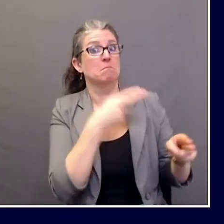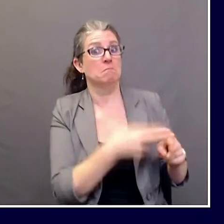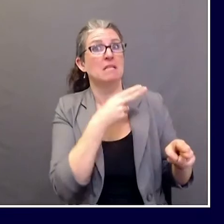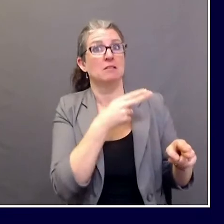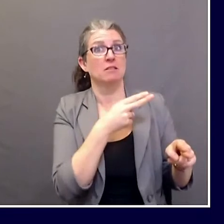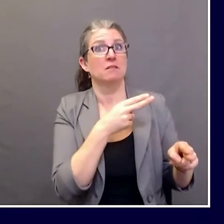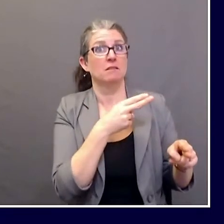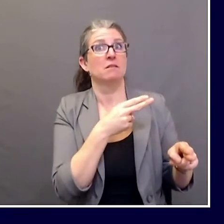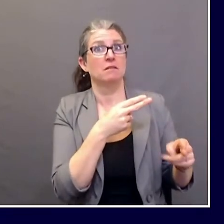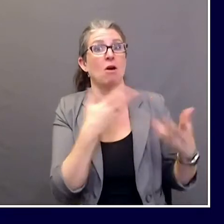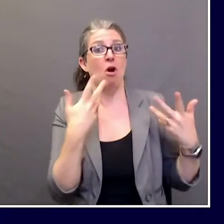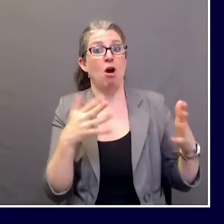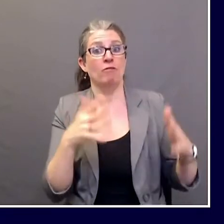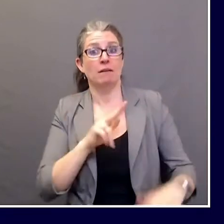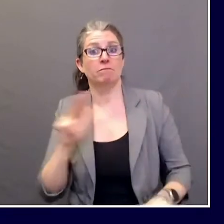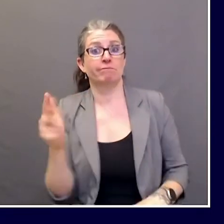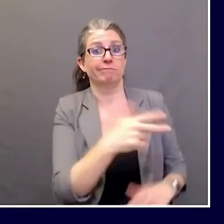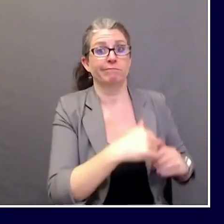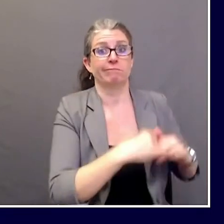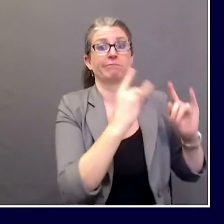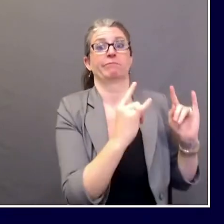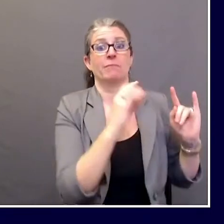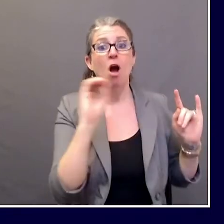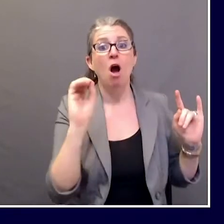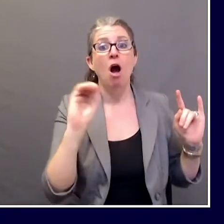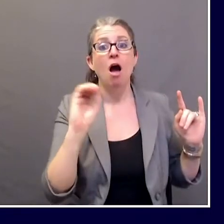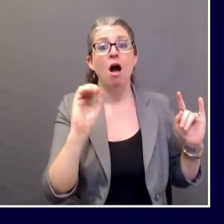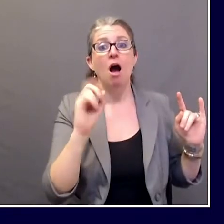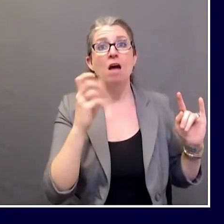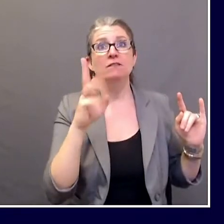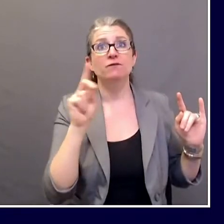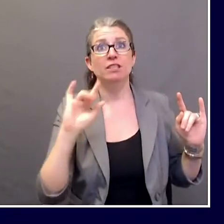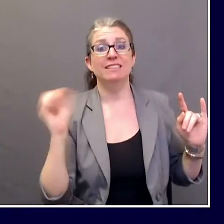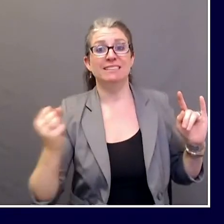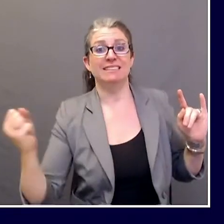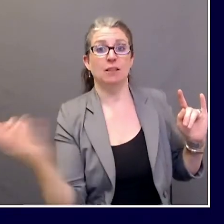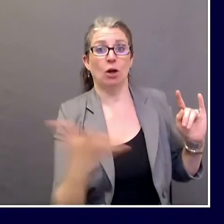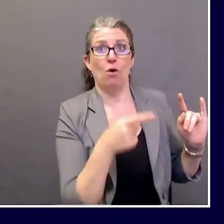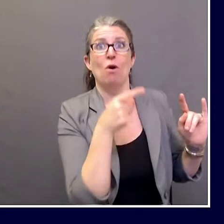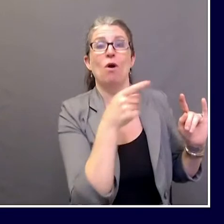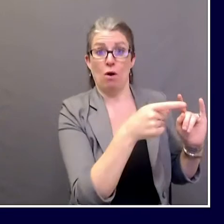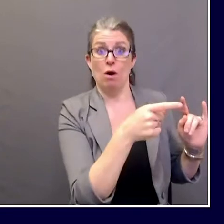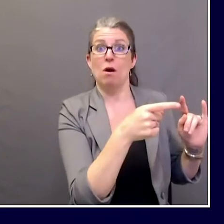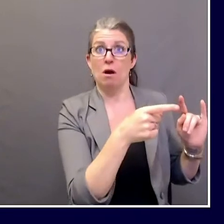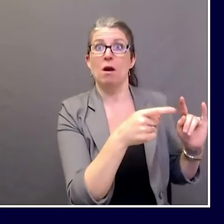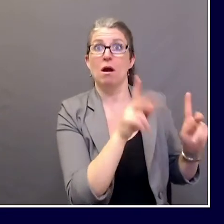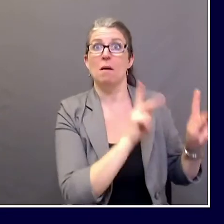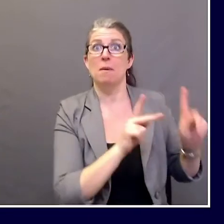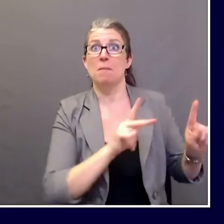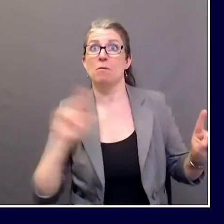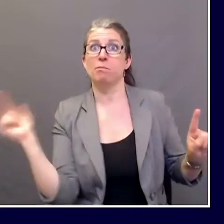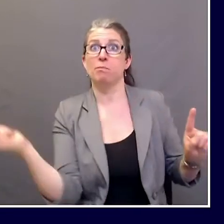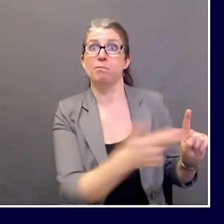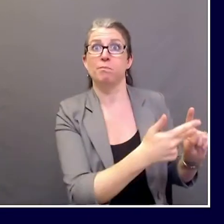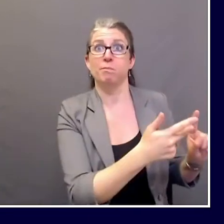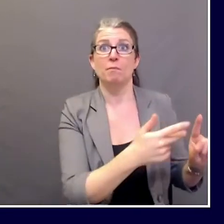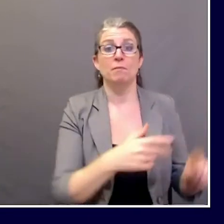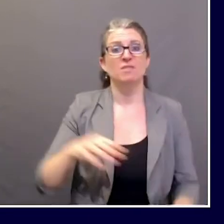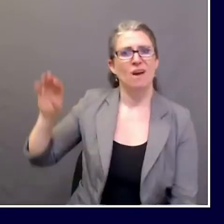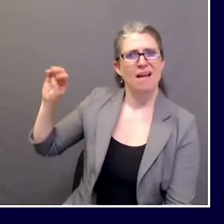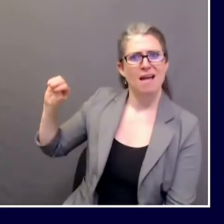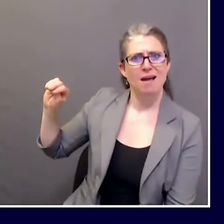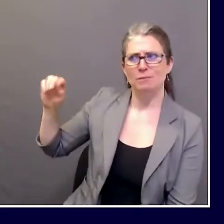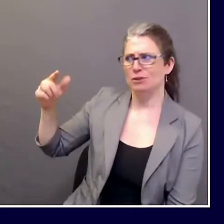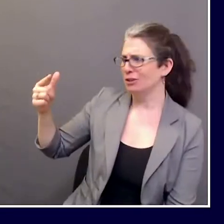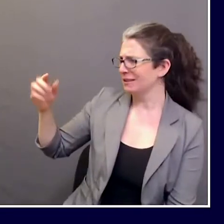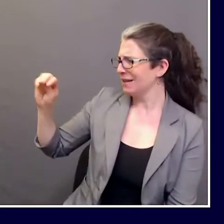Moderna vaccine, are we taking from one place and giving to another? So let's say you're not getting the J&J vaccine. Let's say